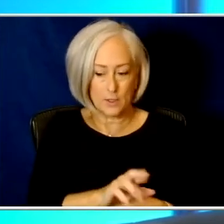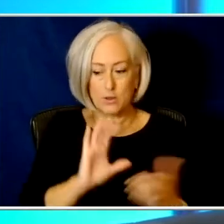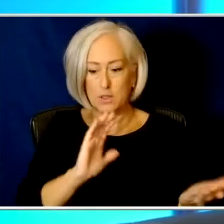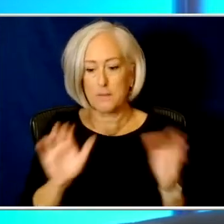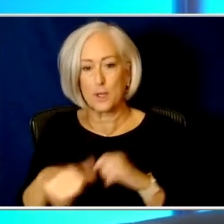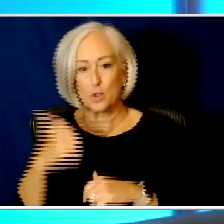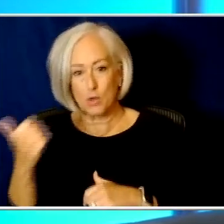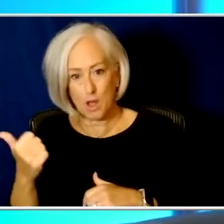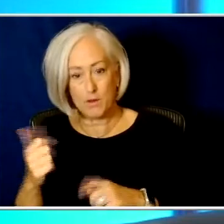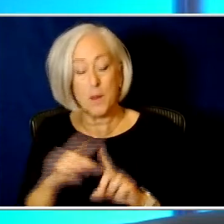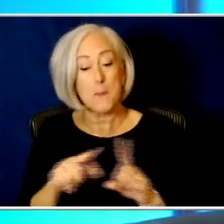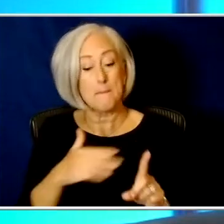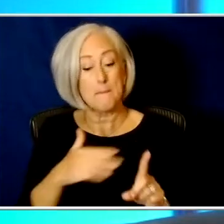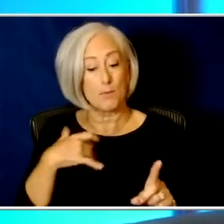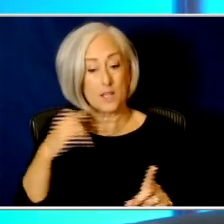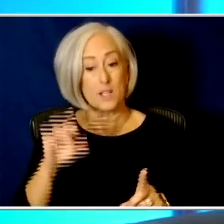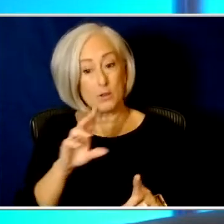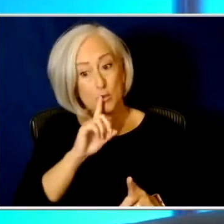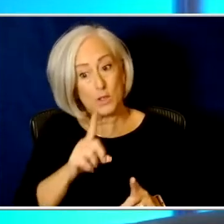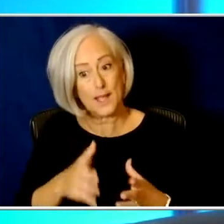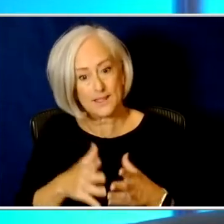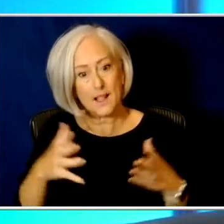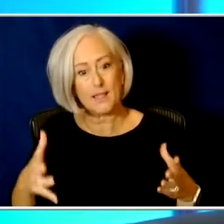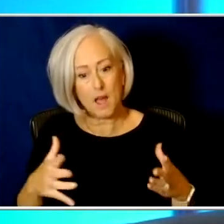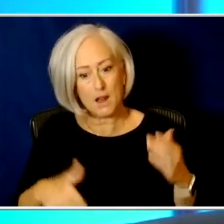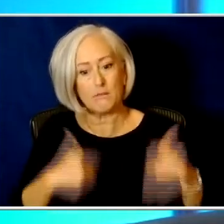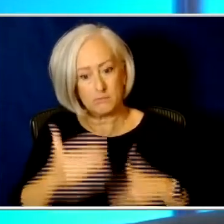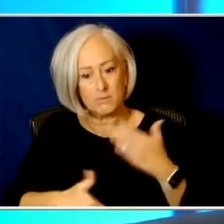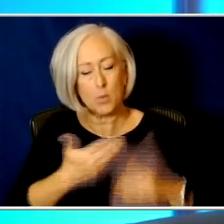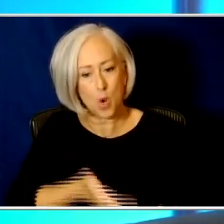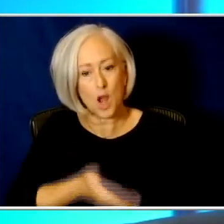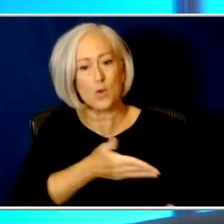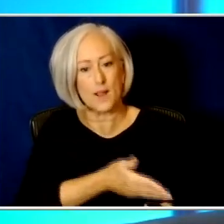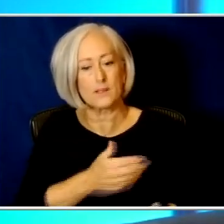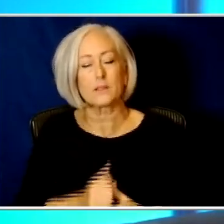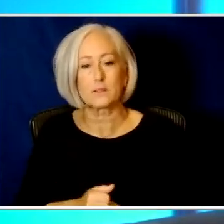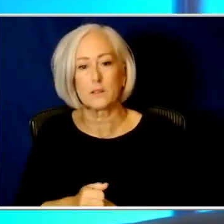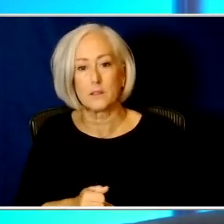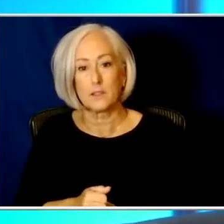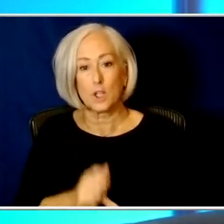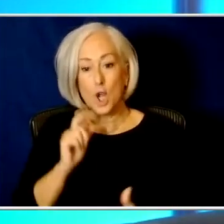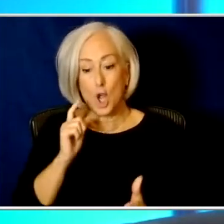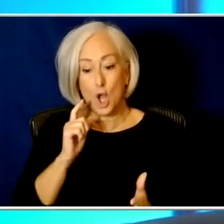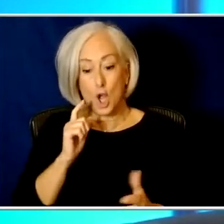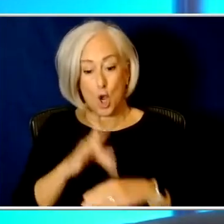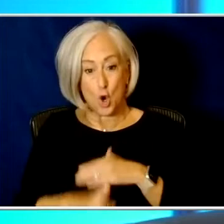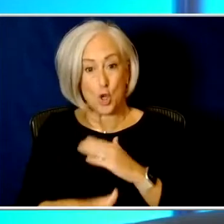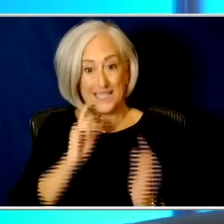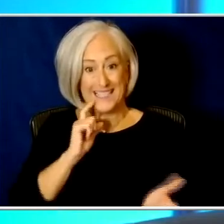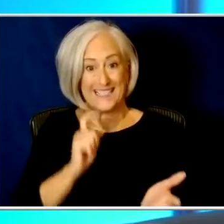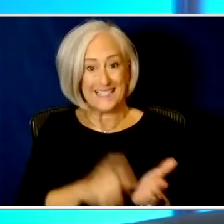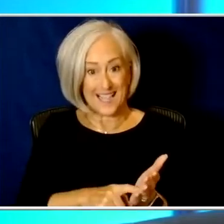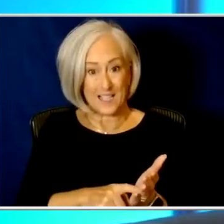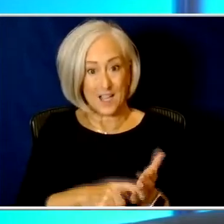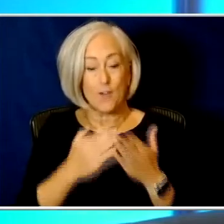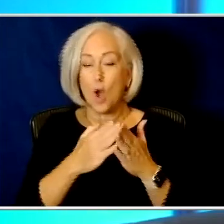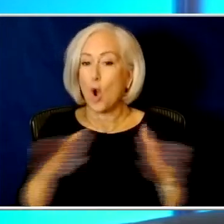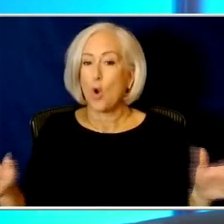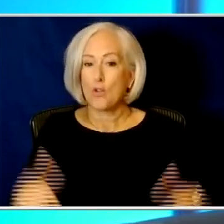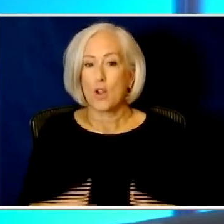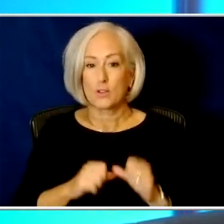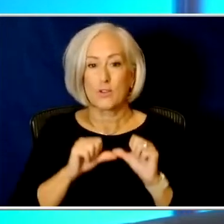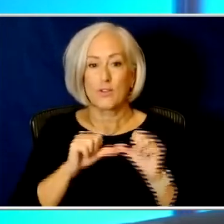certain institutions. But the idea is that as things become more widespread, that we're going to have better access to a lot of the technology to be able